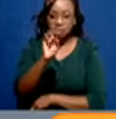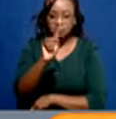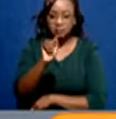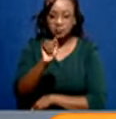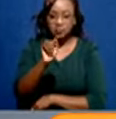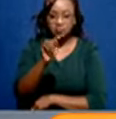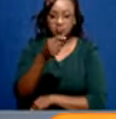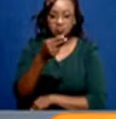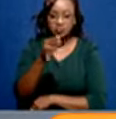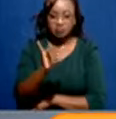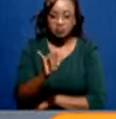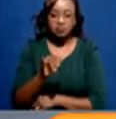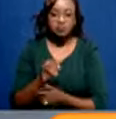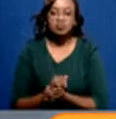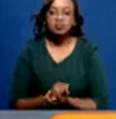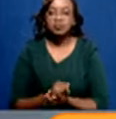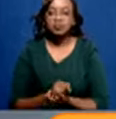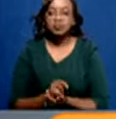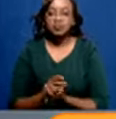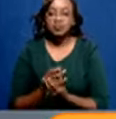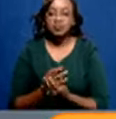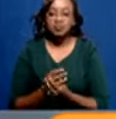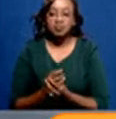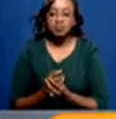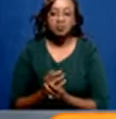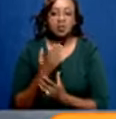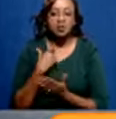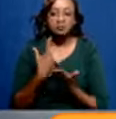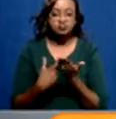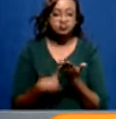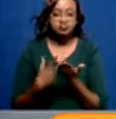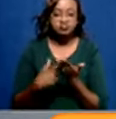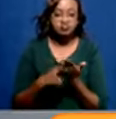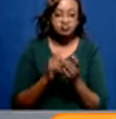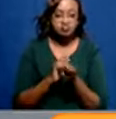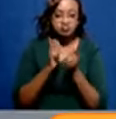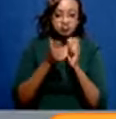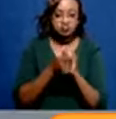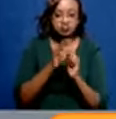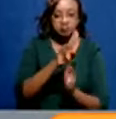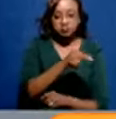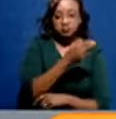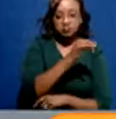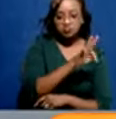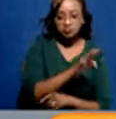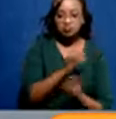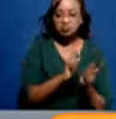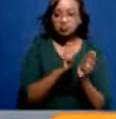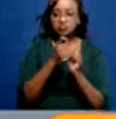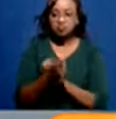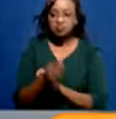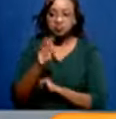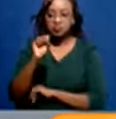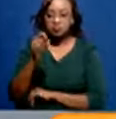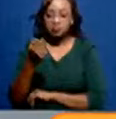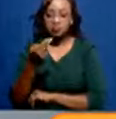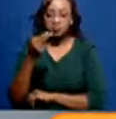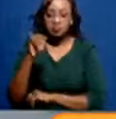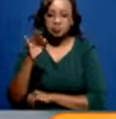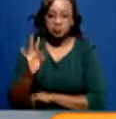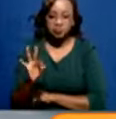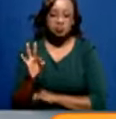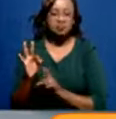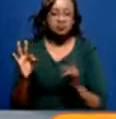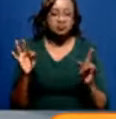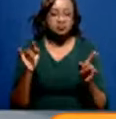we're transitioning from the Social Health Authority, from the National Health Insurance Fund to the Social Health Authority. Maybe you may